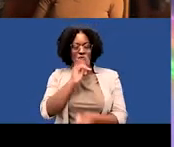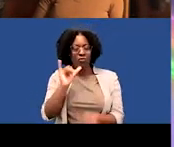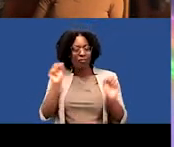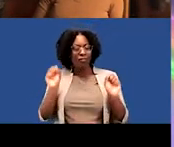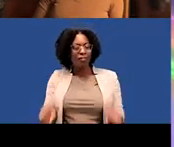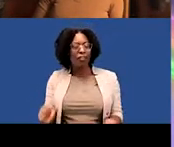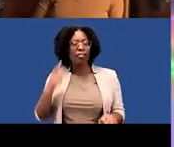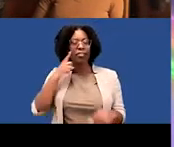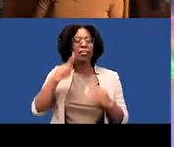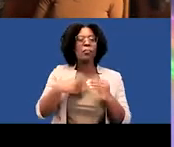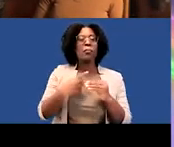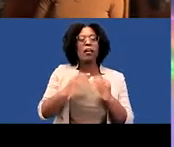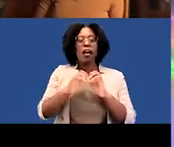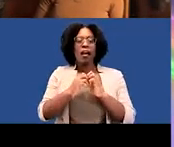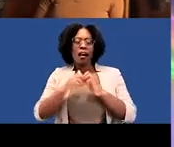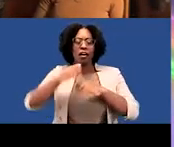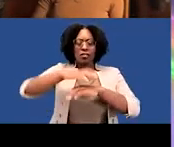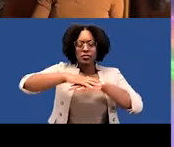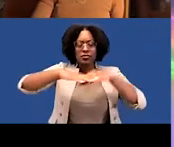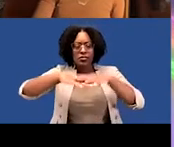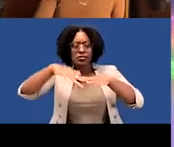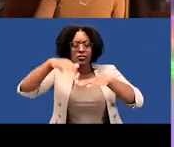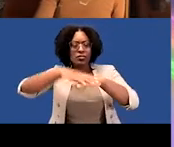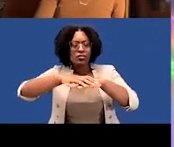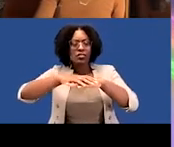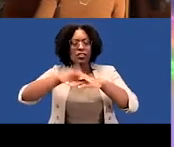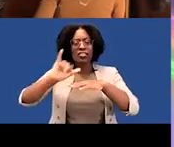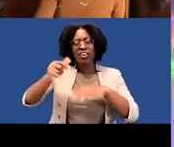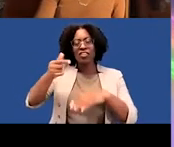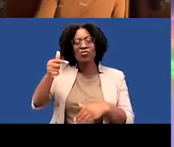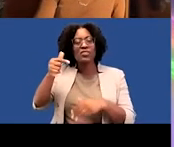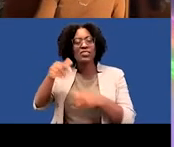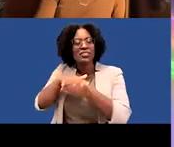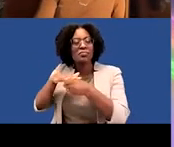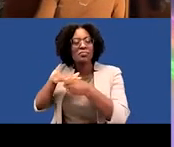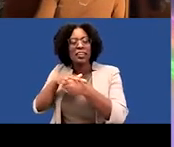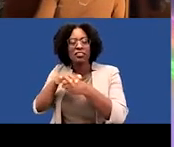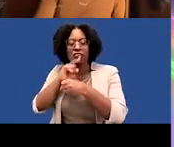space becomes a part of the person.